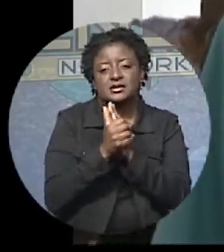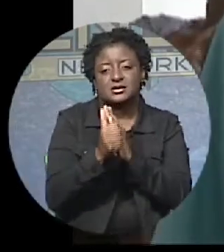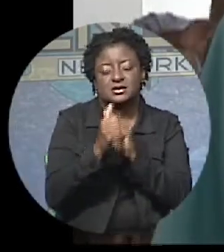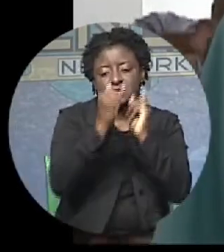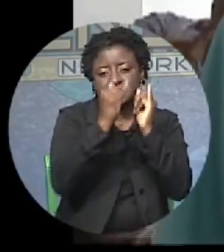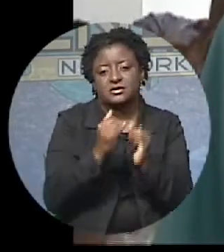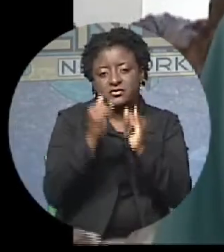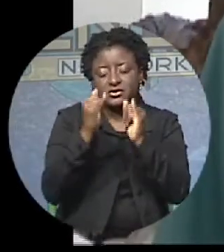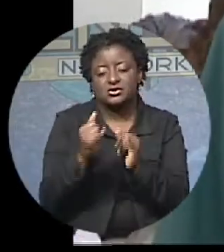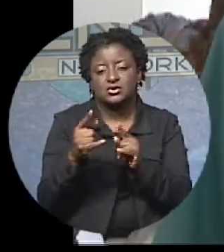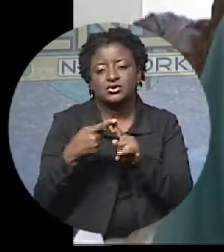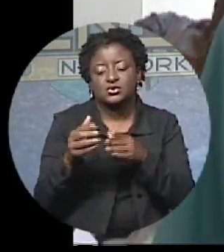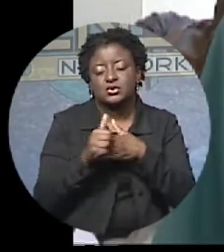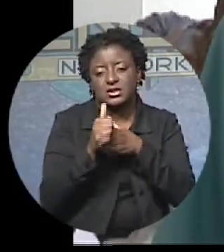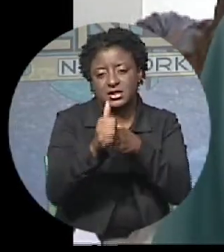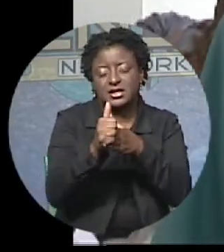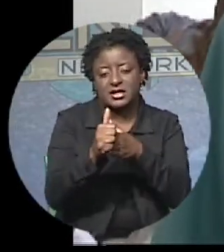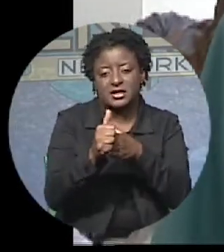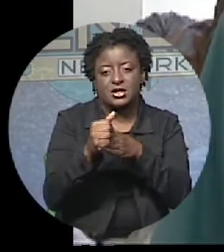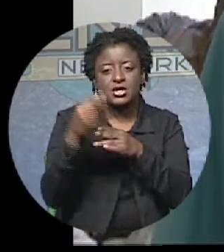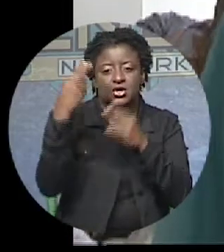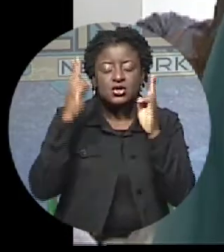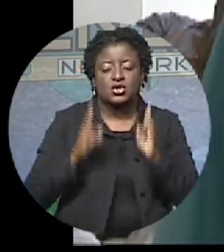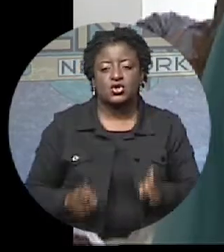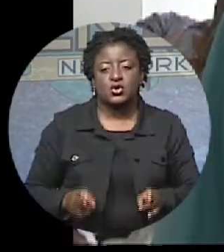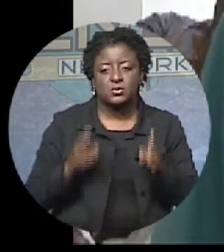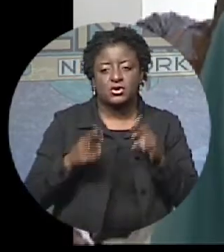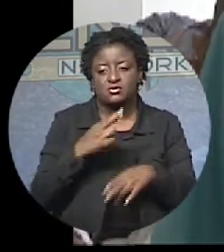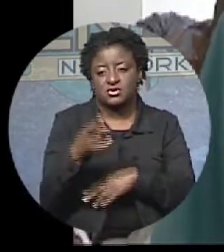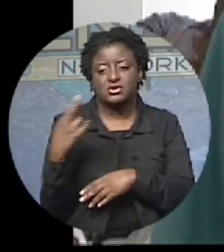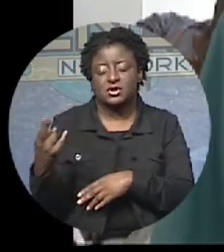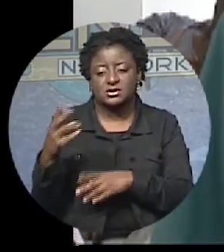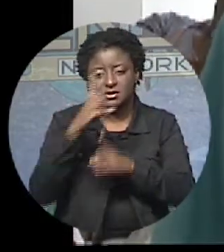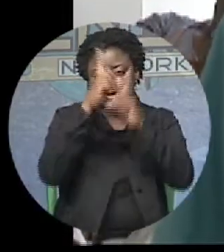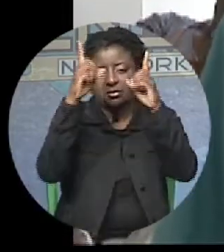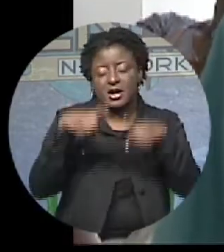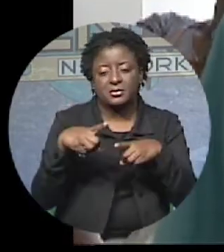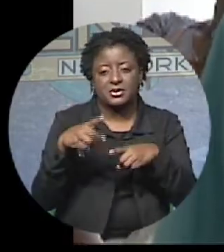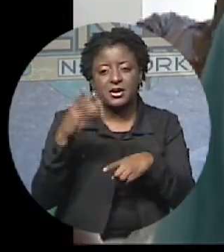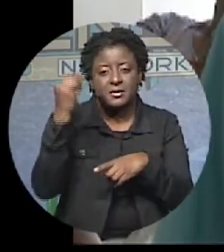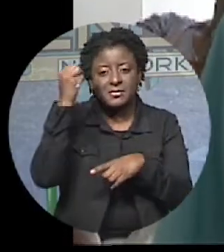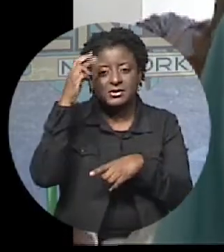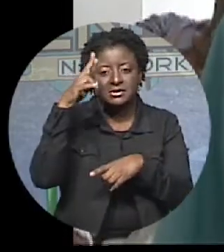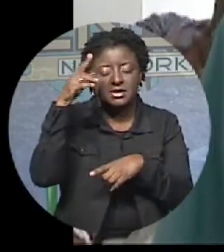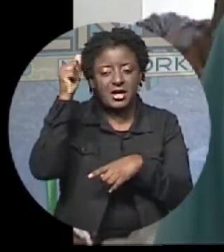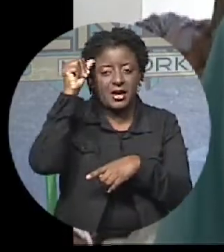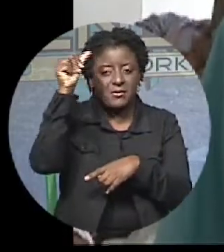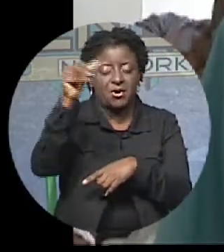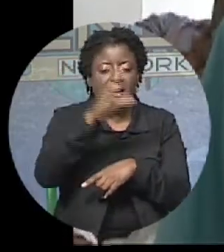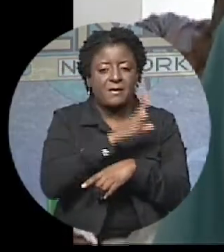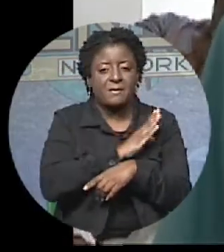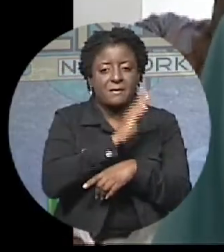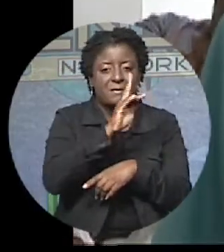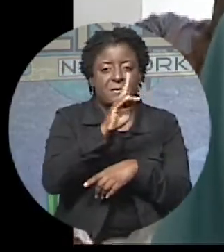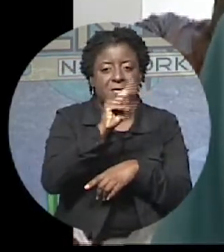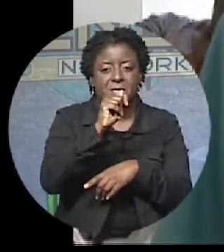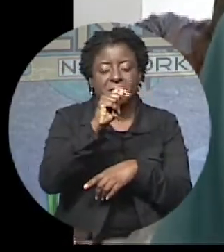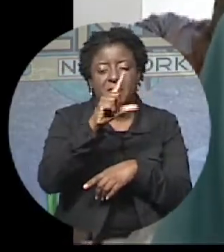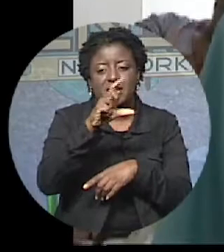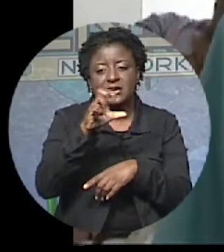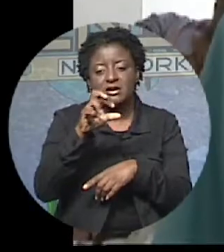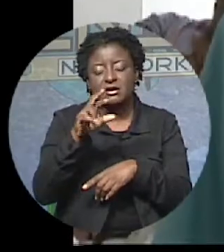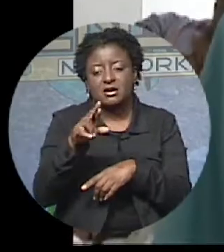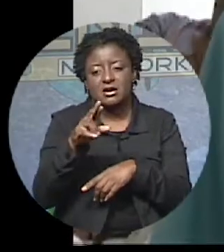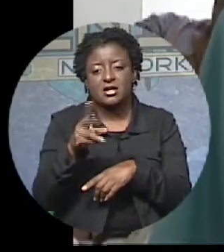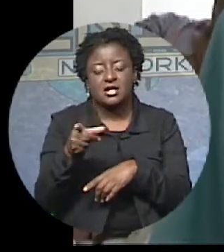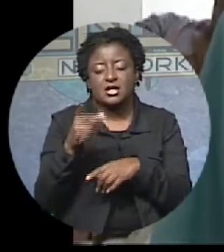our Human Resources Department, Mr. Abraham Butler. I think he formerly worked at Ansbach, I believe, and then he worked at BTC for a while. He worked at